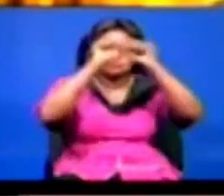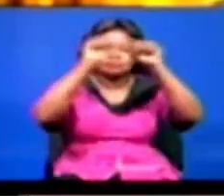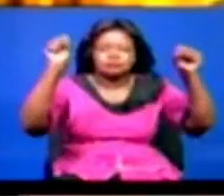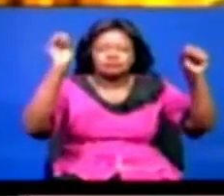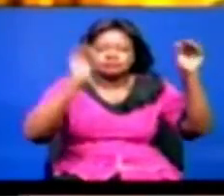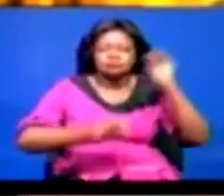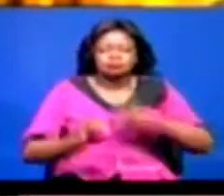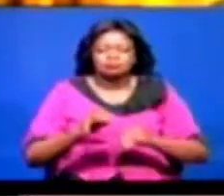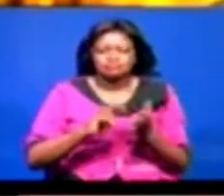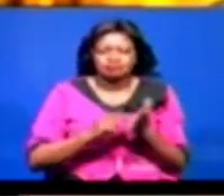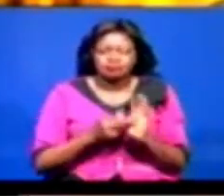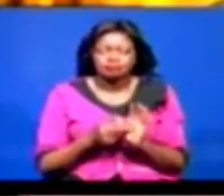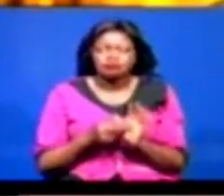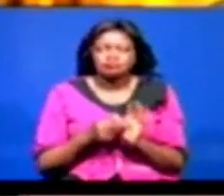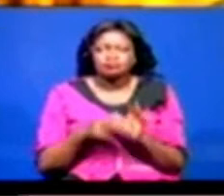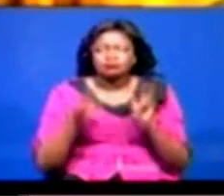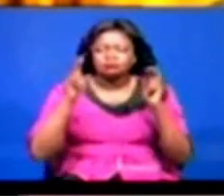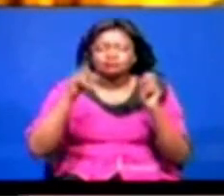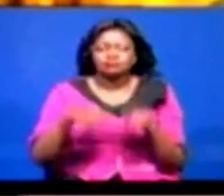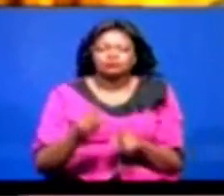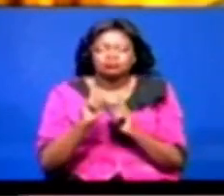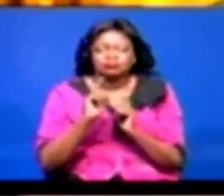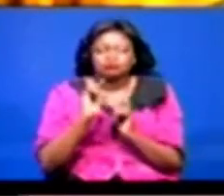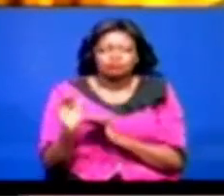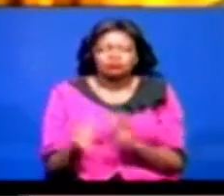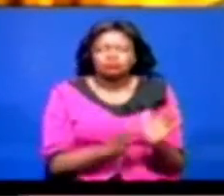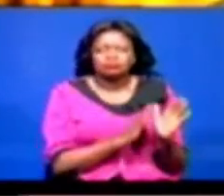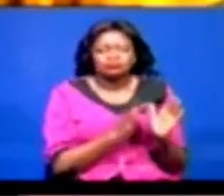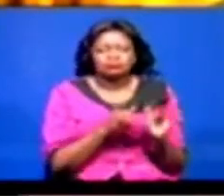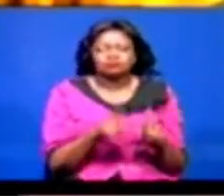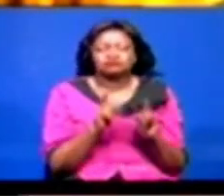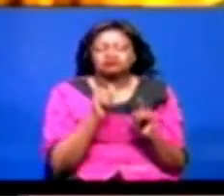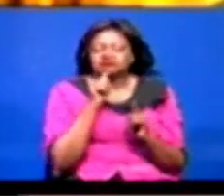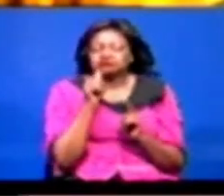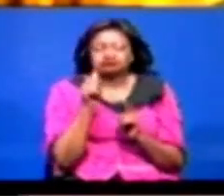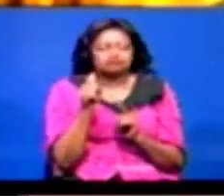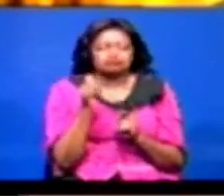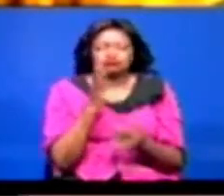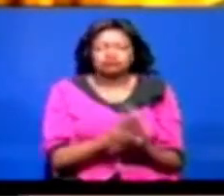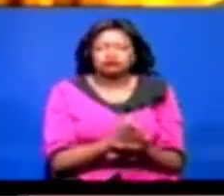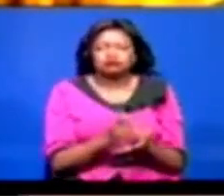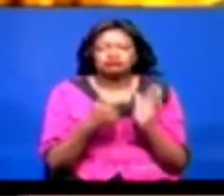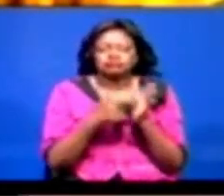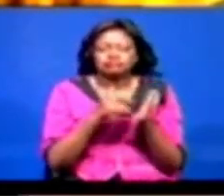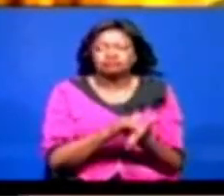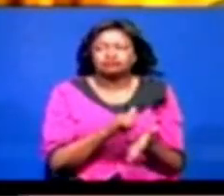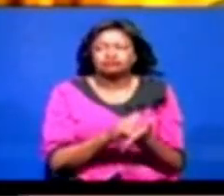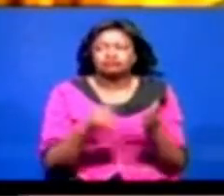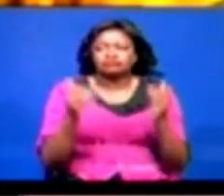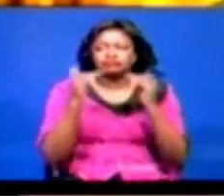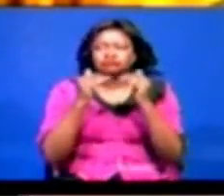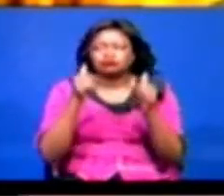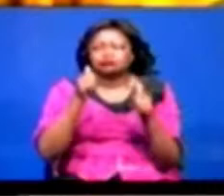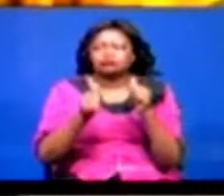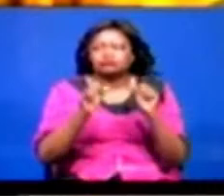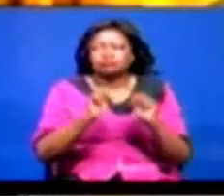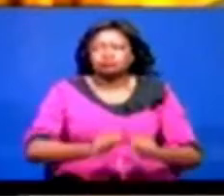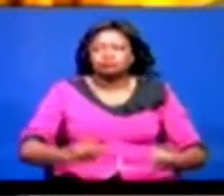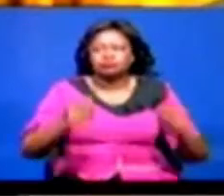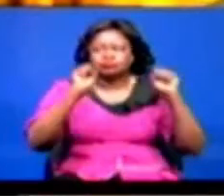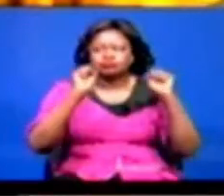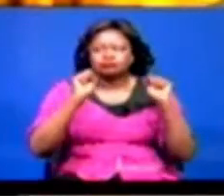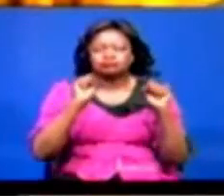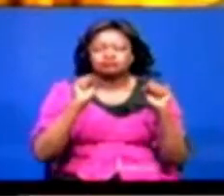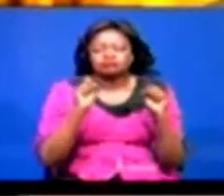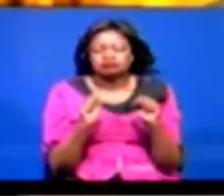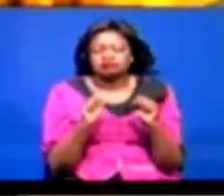the issue of him styling himself, my lords, does not arise. And it just shows you the levels to which the chairman has been unfairly vilified